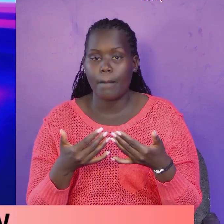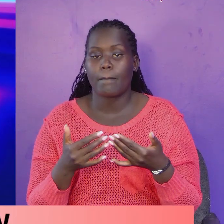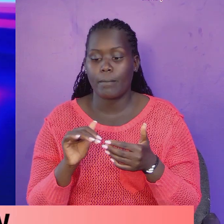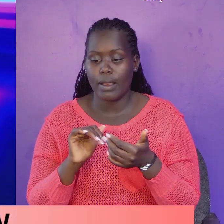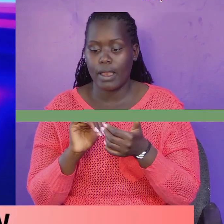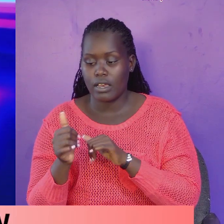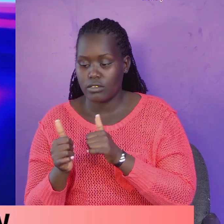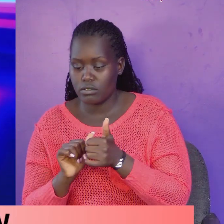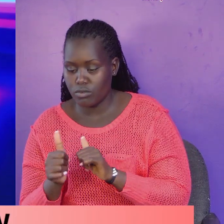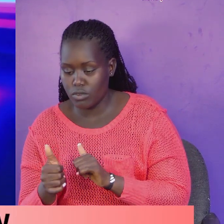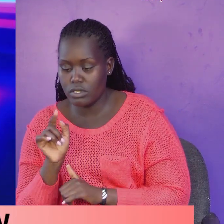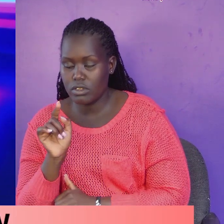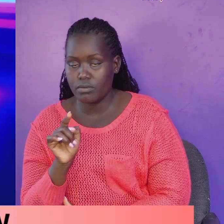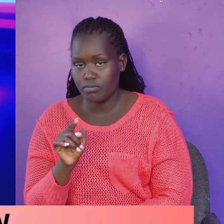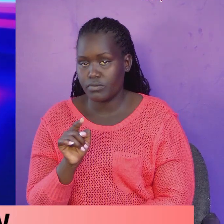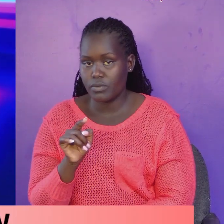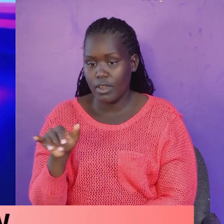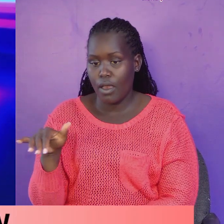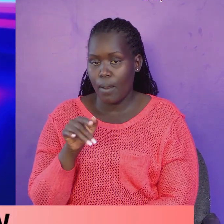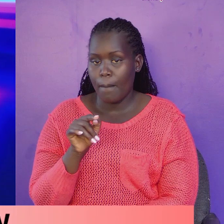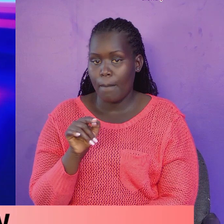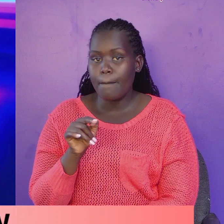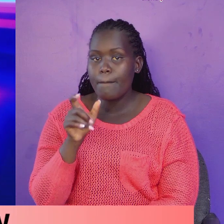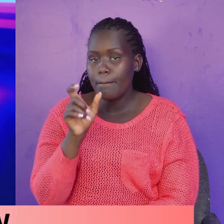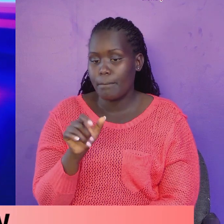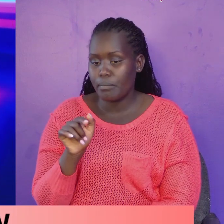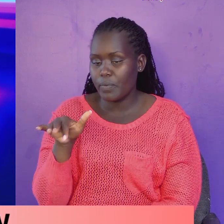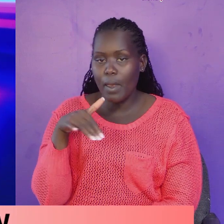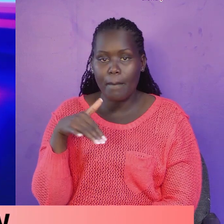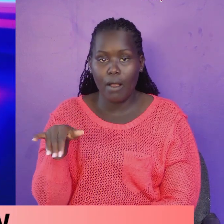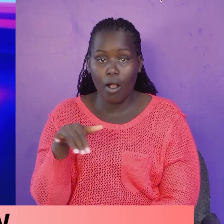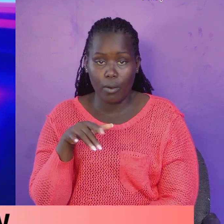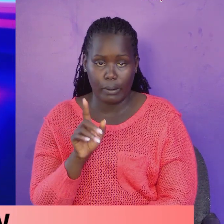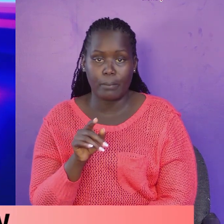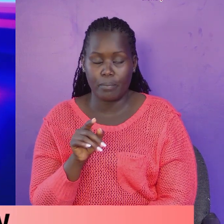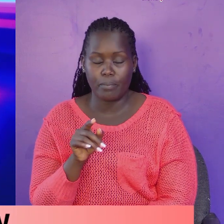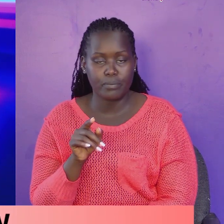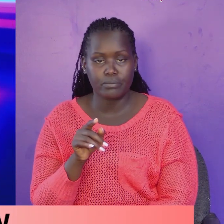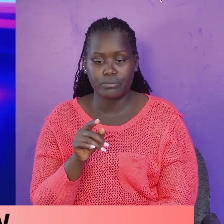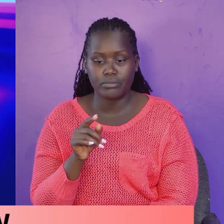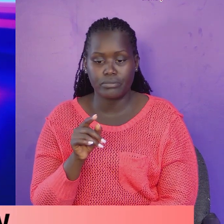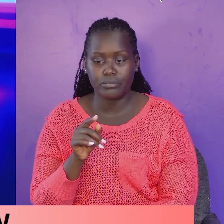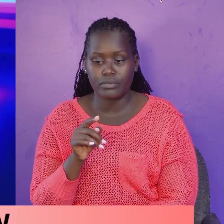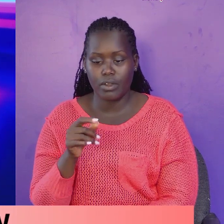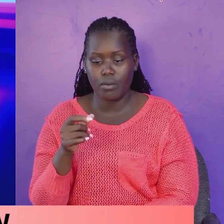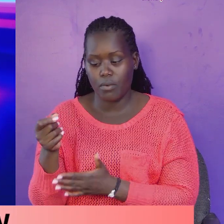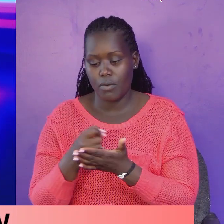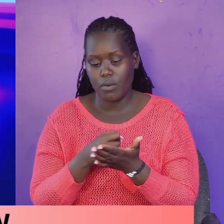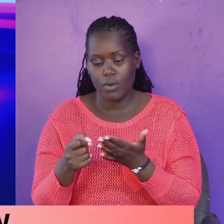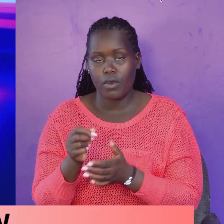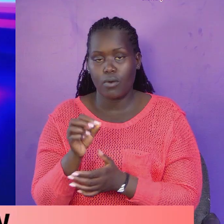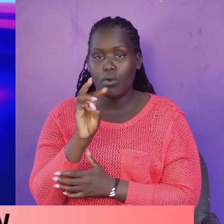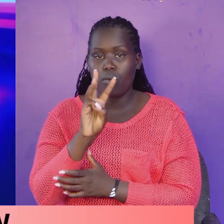sports. This guy mwenye mnamuona hapa akinichokoza ndiye ameziandika huko kwa